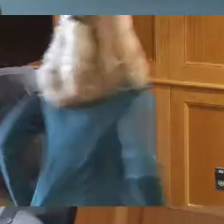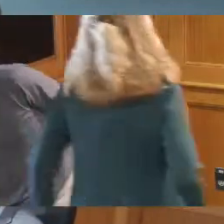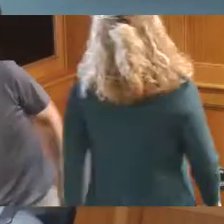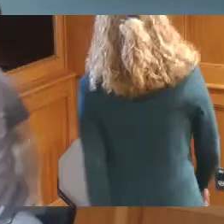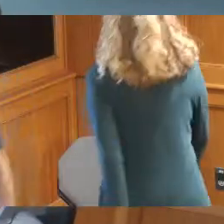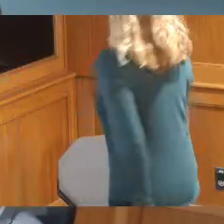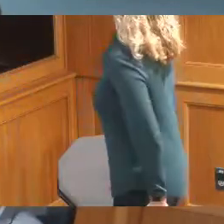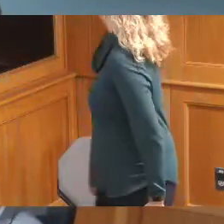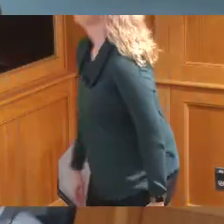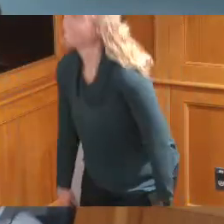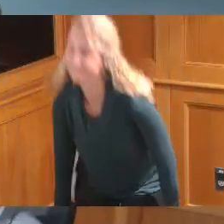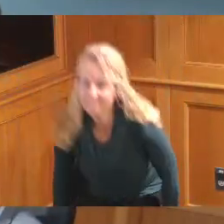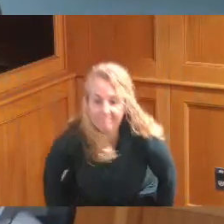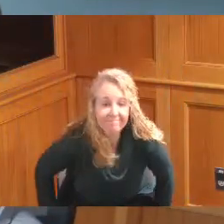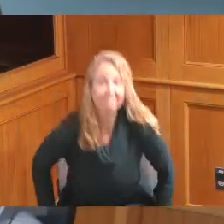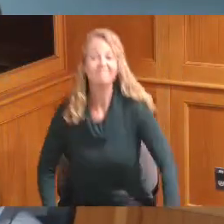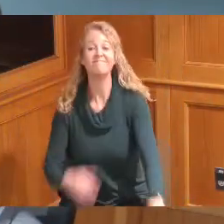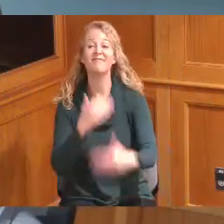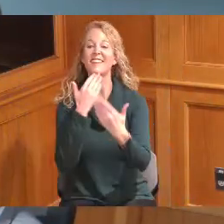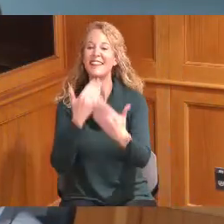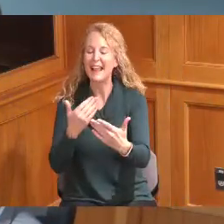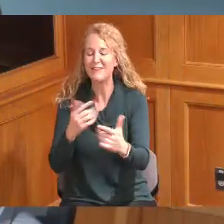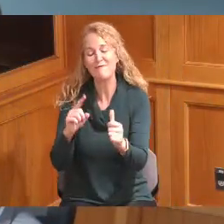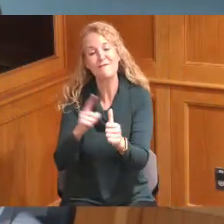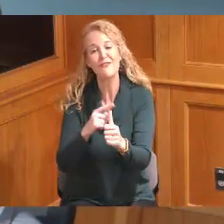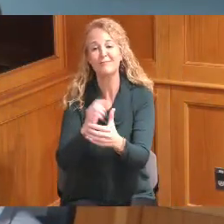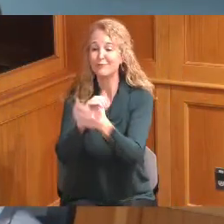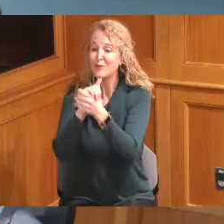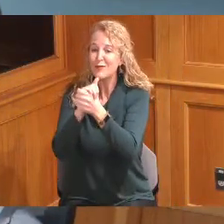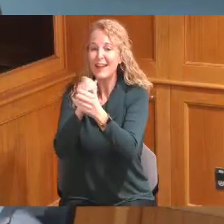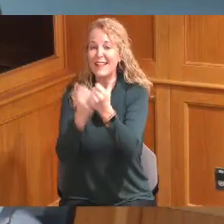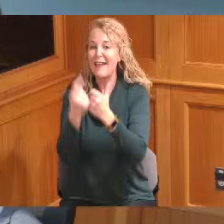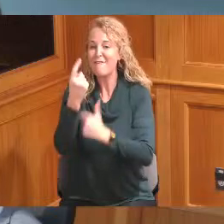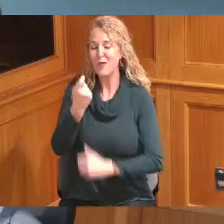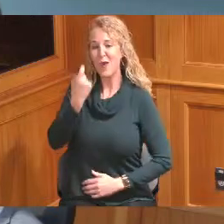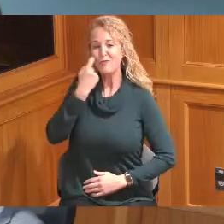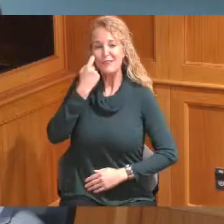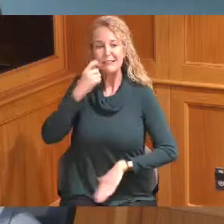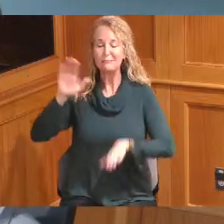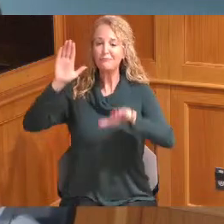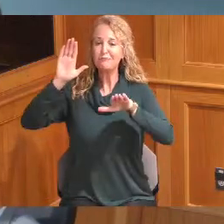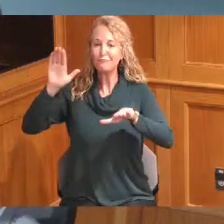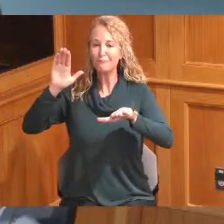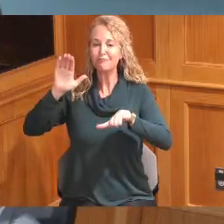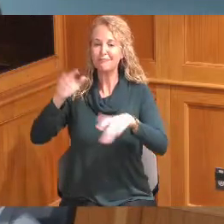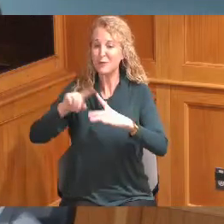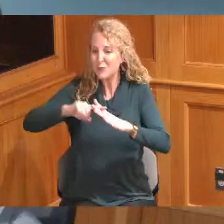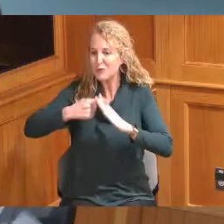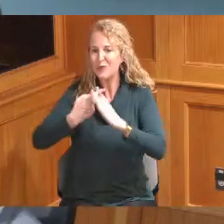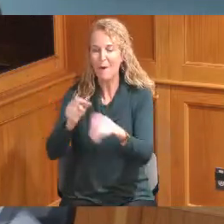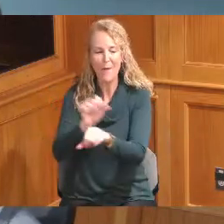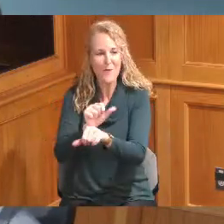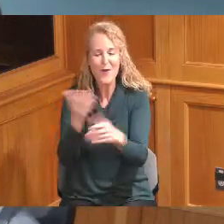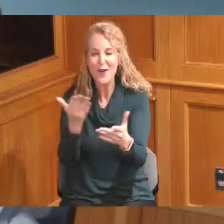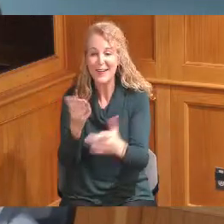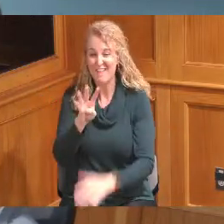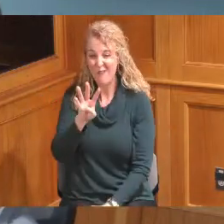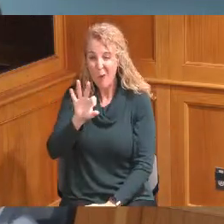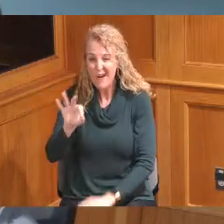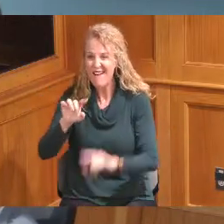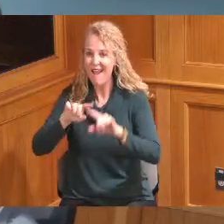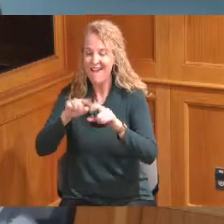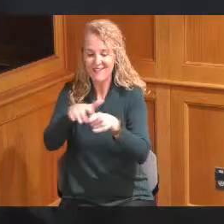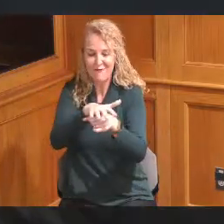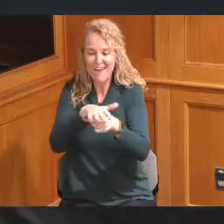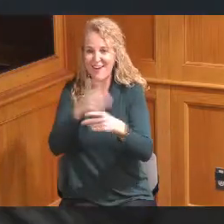couple of things, and I want to congratulate all those that are sworn in throughout the county with all the jurisdictions. There are 49 jurisdictions